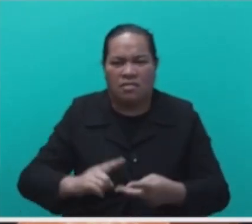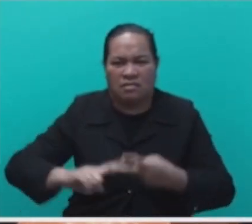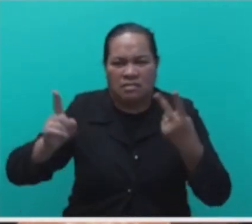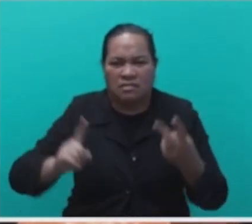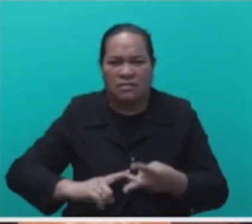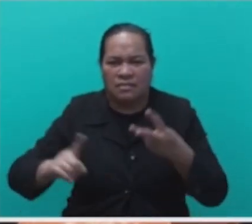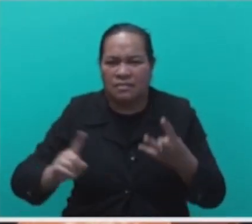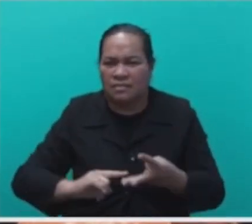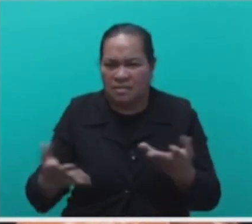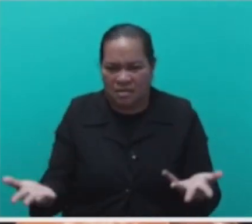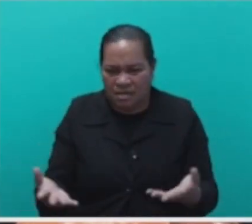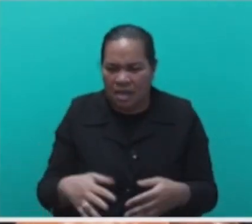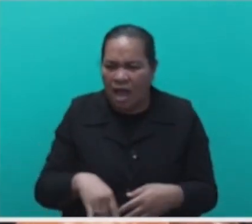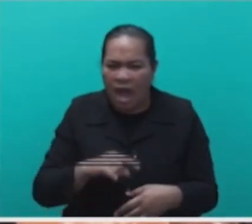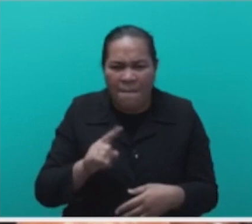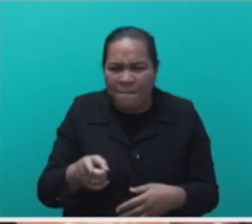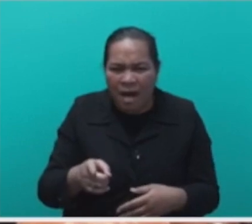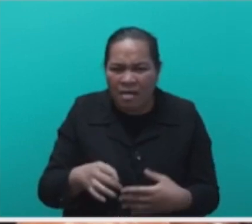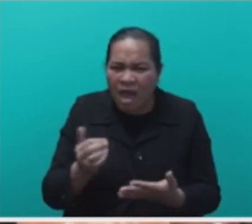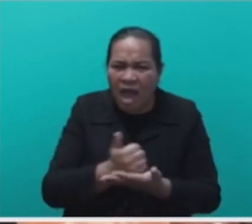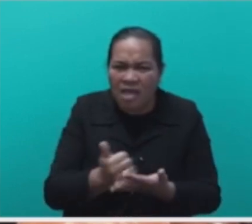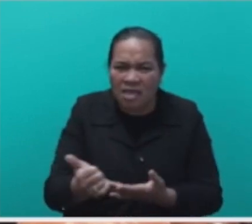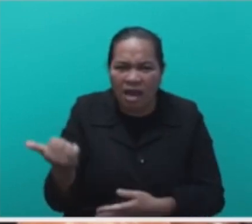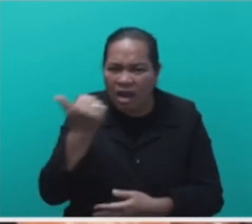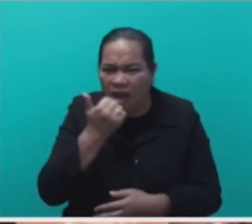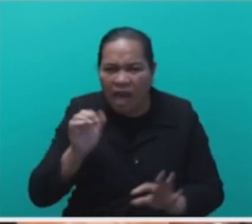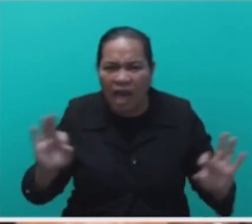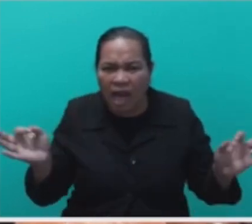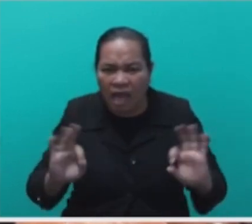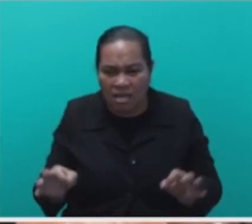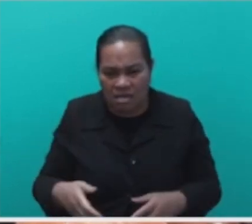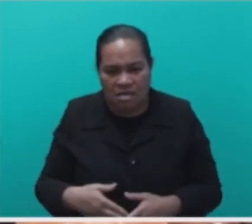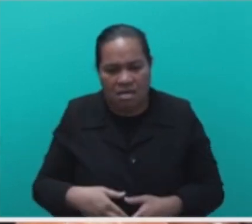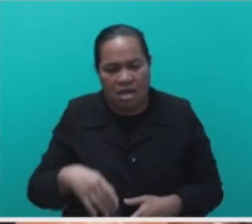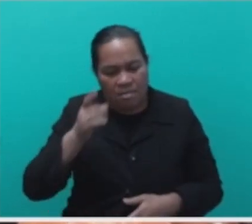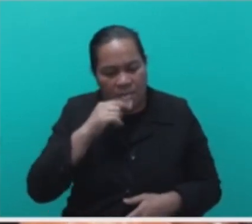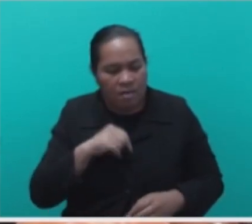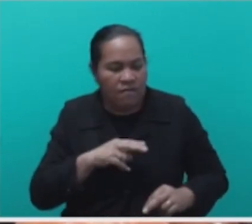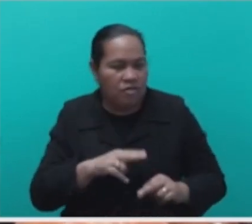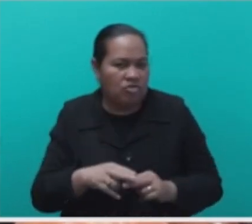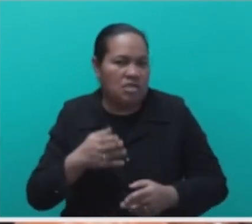The people of Fiji are suffering because the country is not progressing.